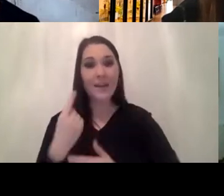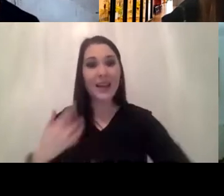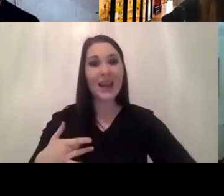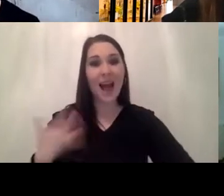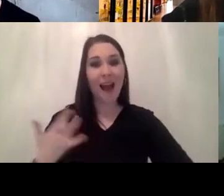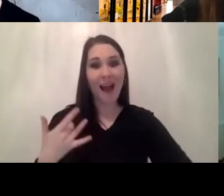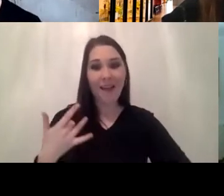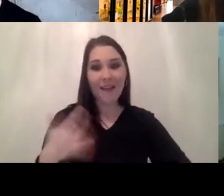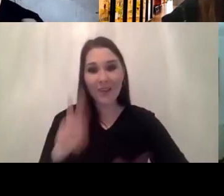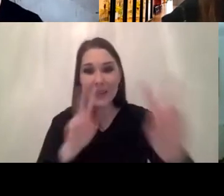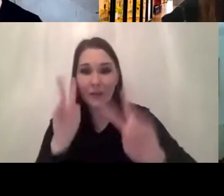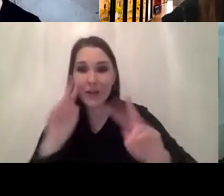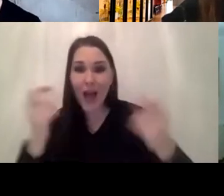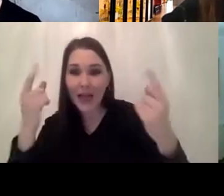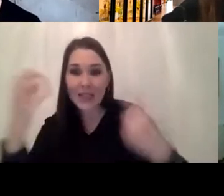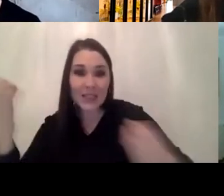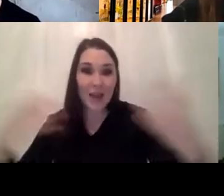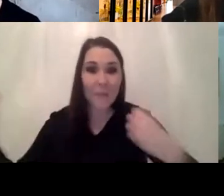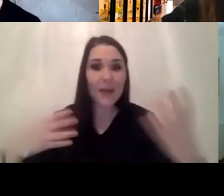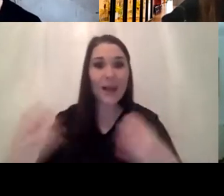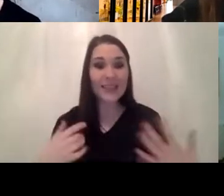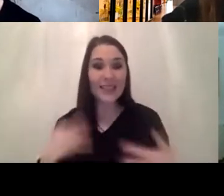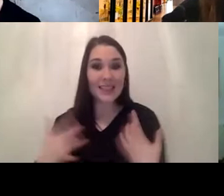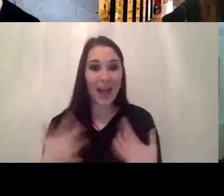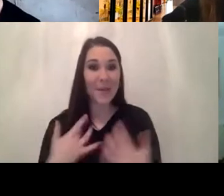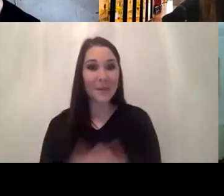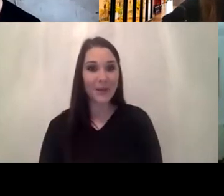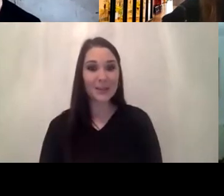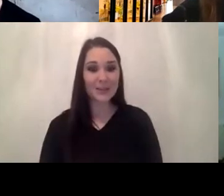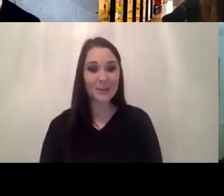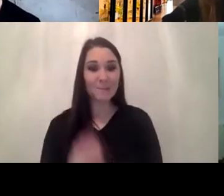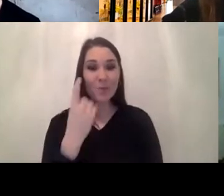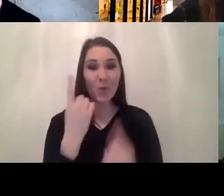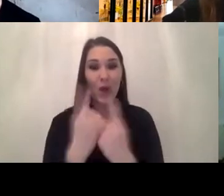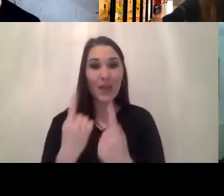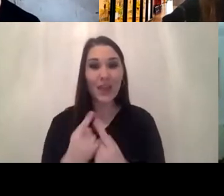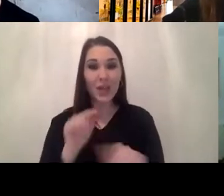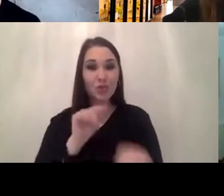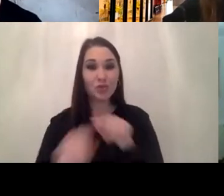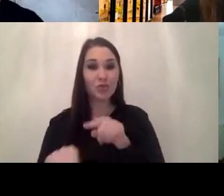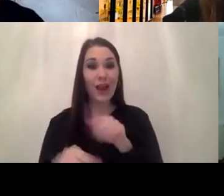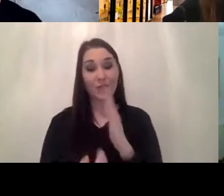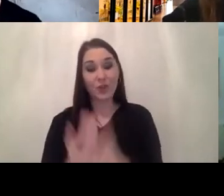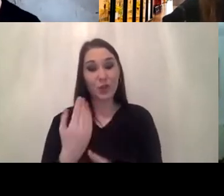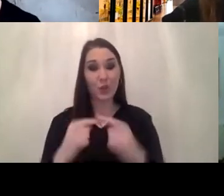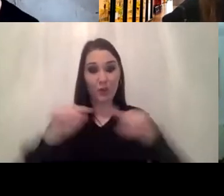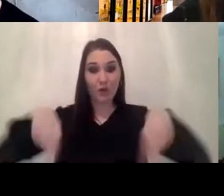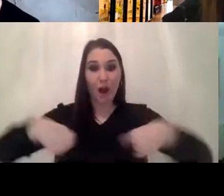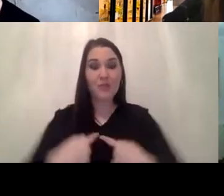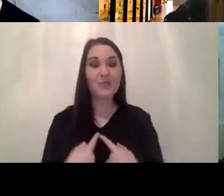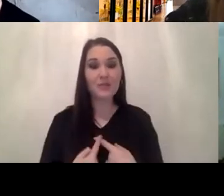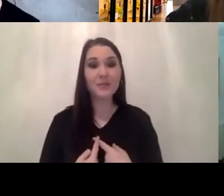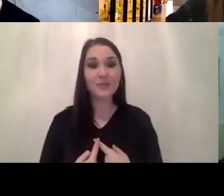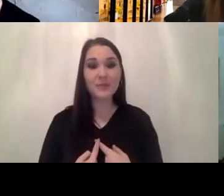seeing the different ideas come in. There's sort of that excitement to it. And I guess one thing that we did try that's new for us, I don't think we would have ever